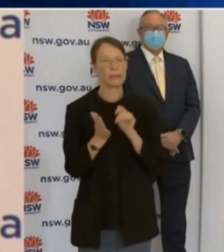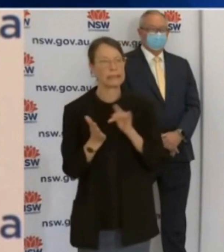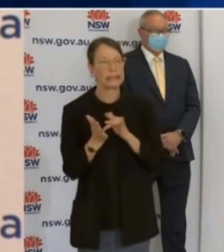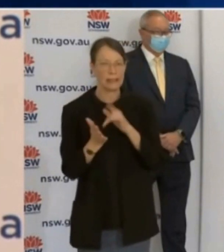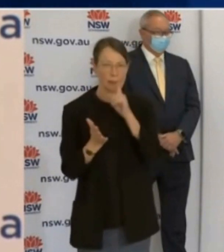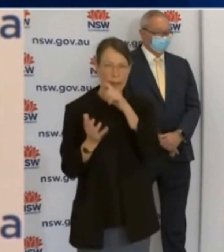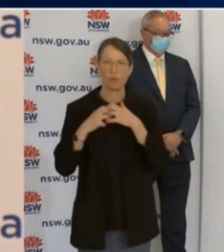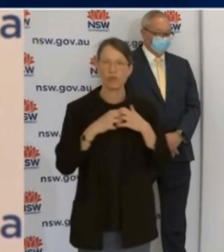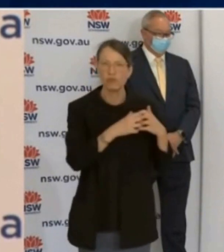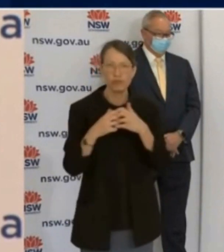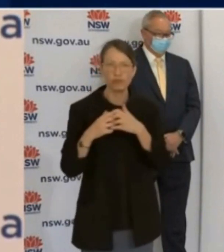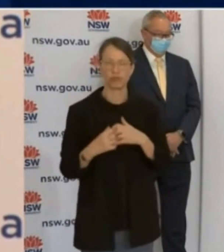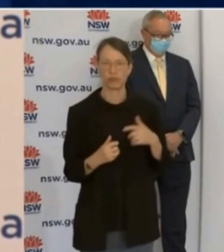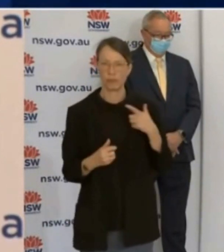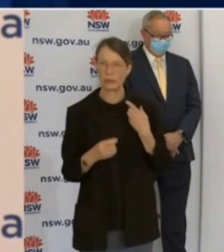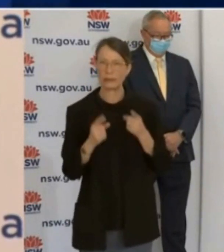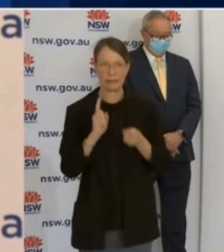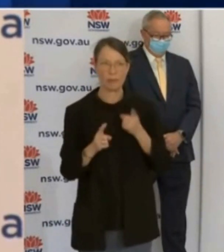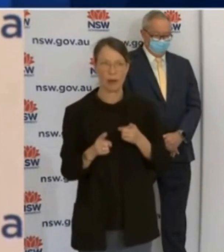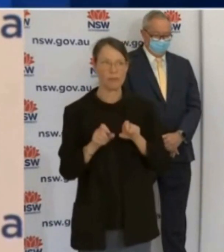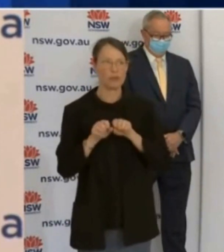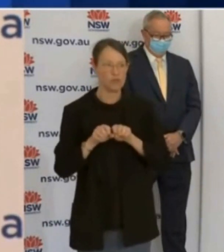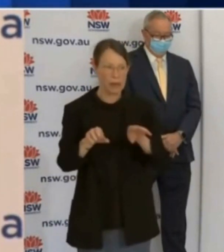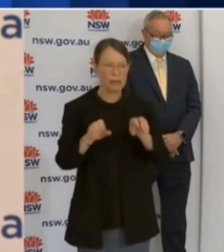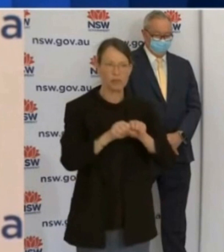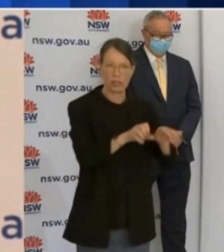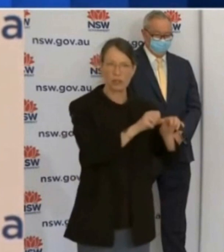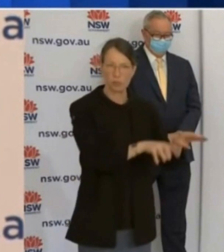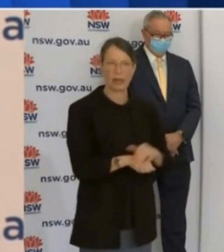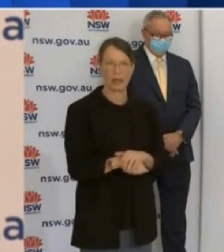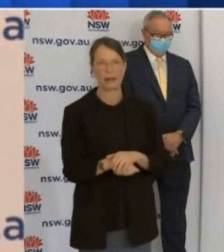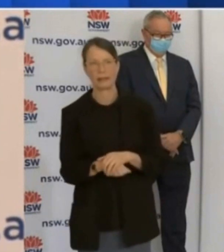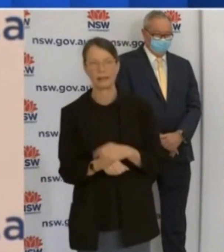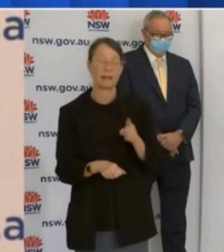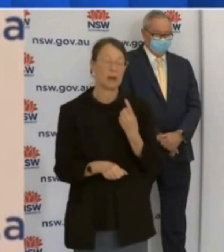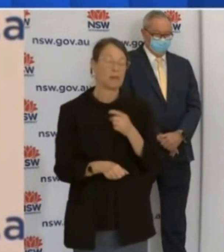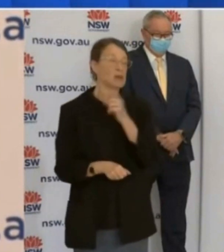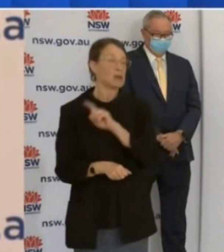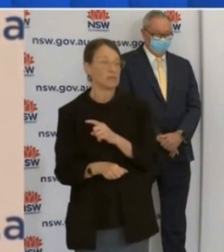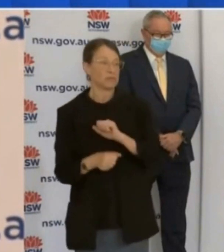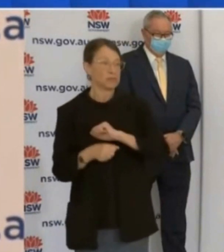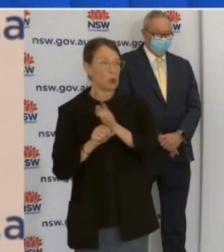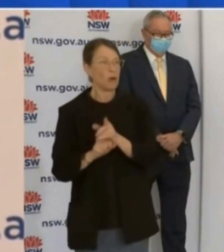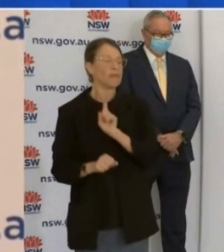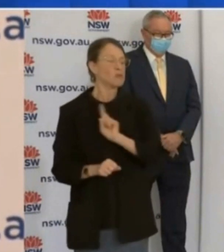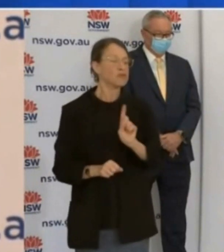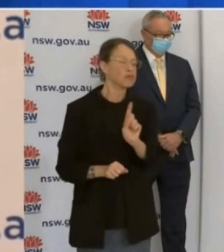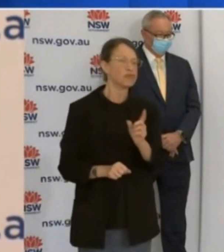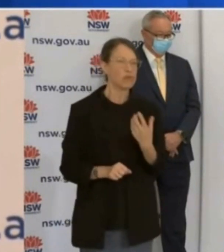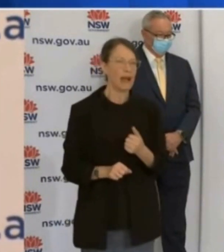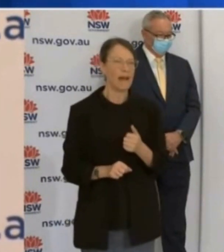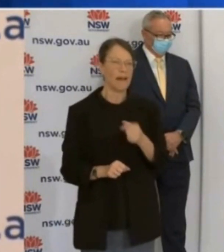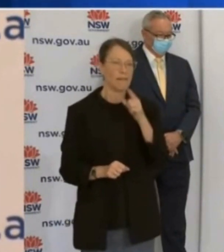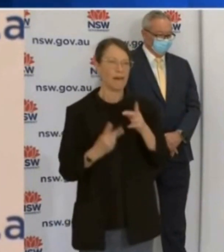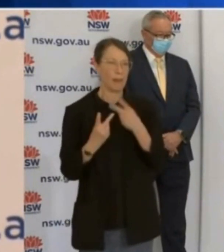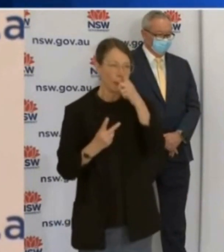seen transmission events in small shops. And so I've asked police particularly to focus on adherence to those density restrictions.